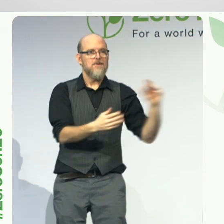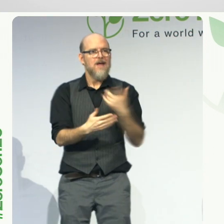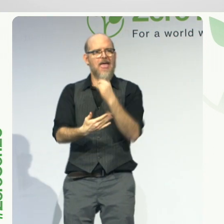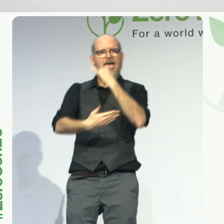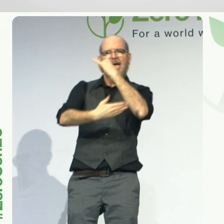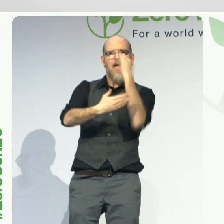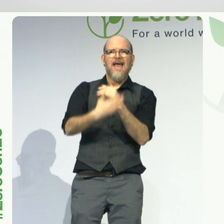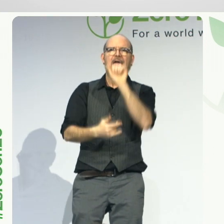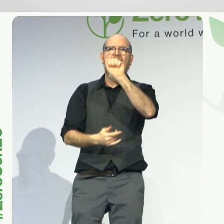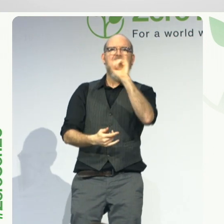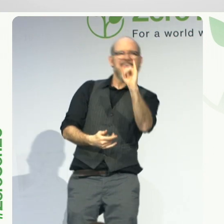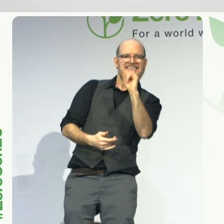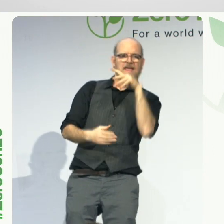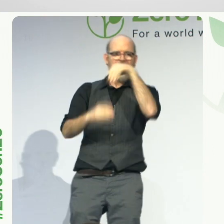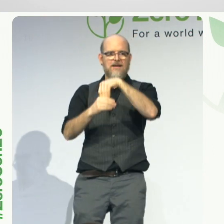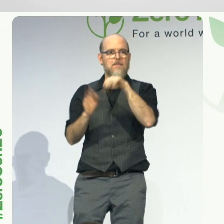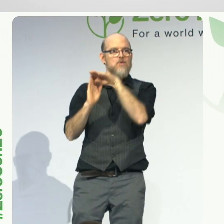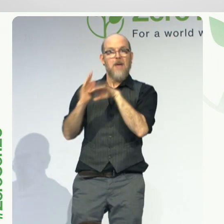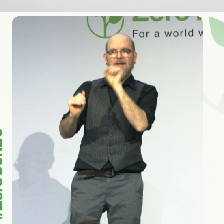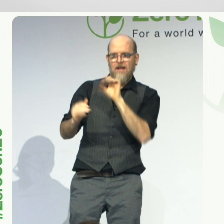needs of the user.